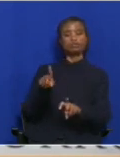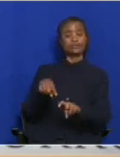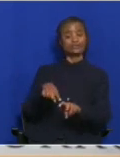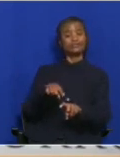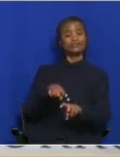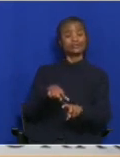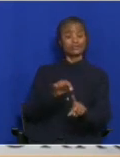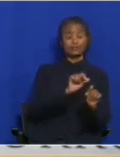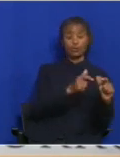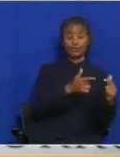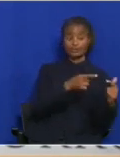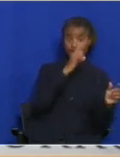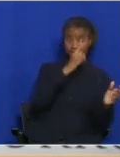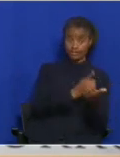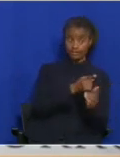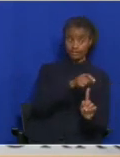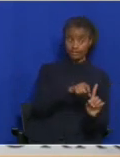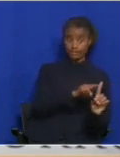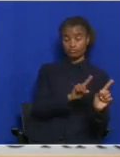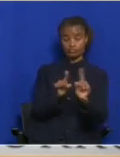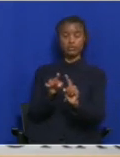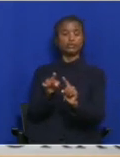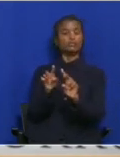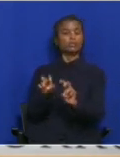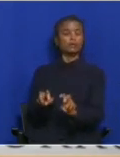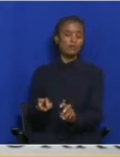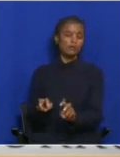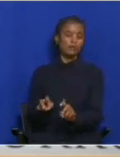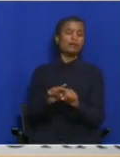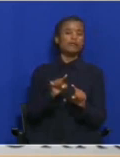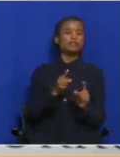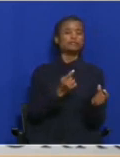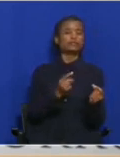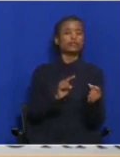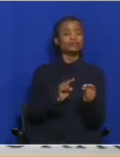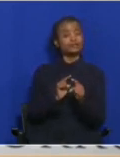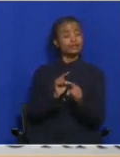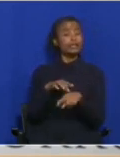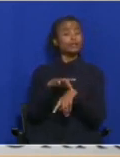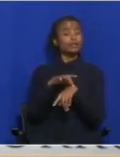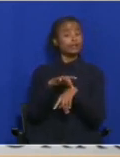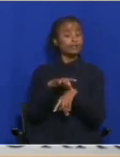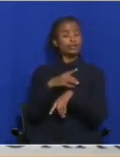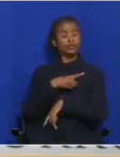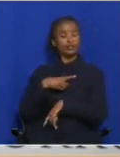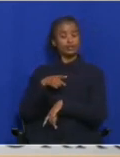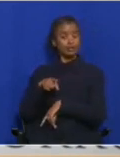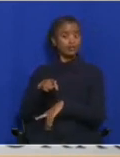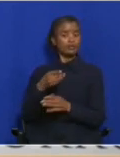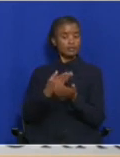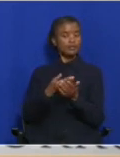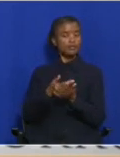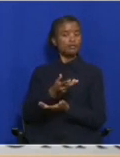could do is they could engage the medical practitioner themselves. If they wanted to, they could have, we could have, I say